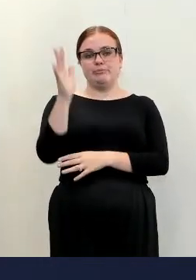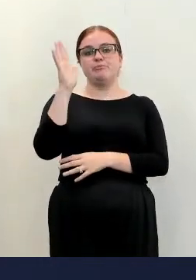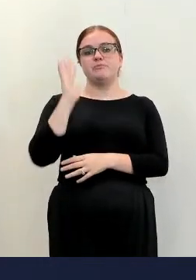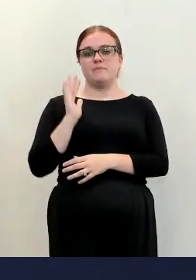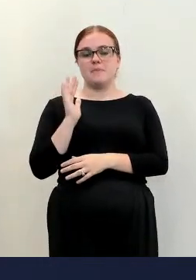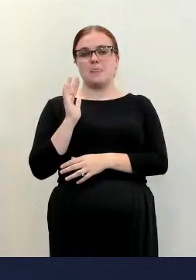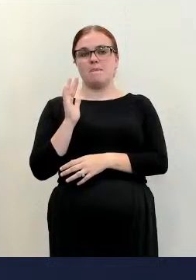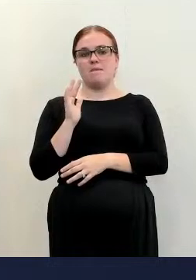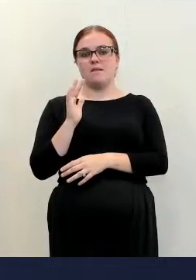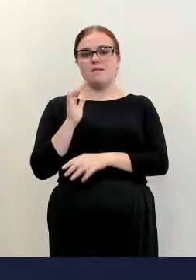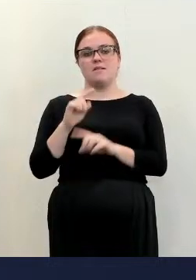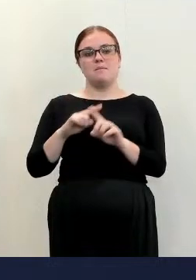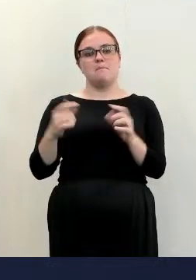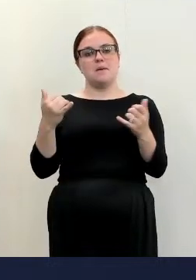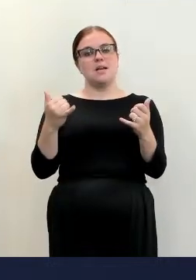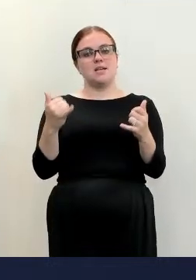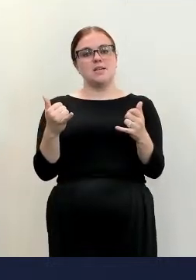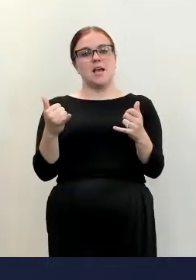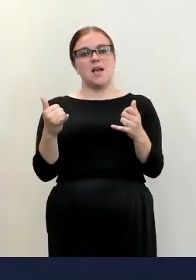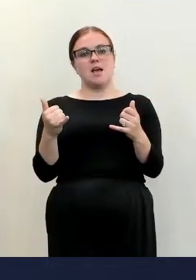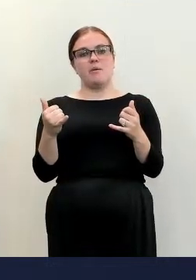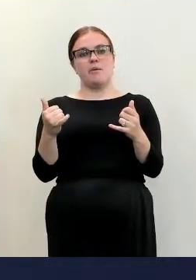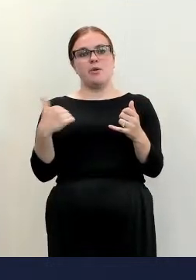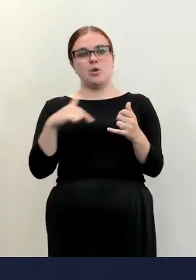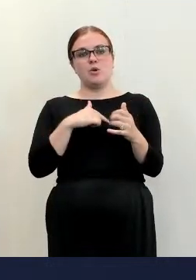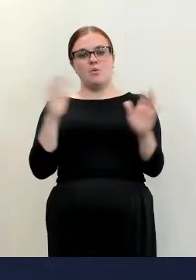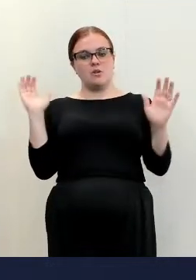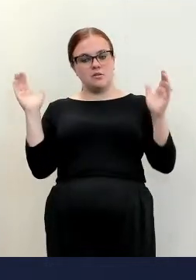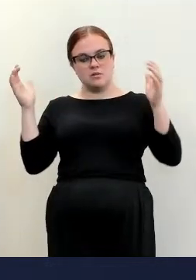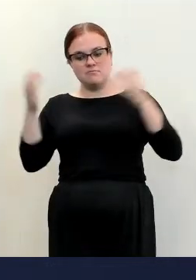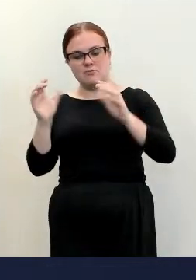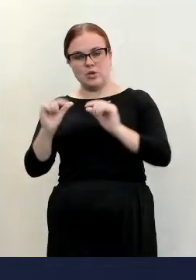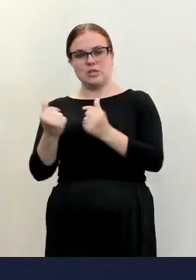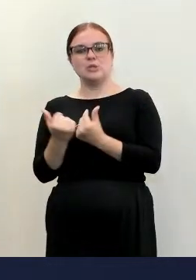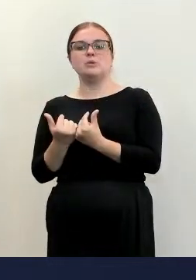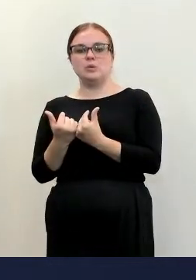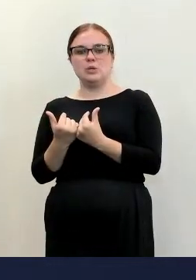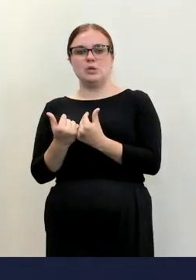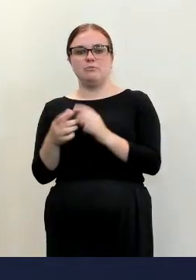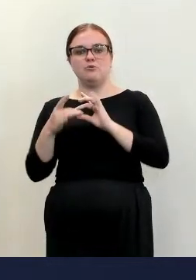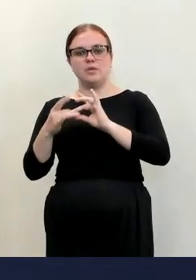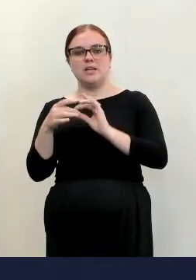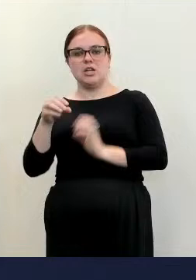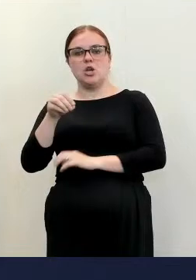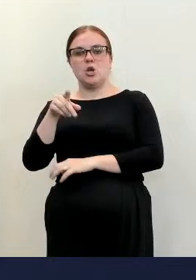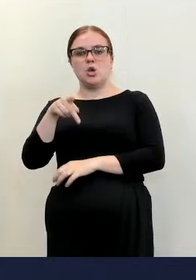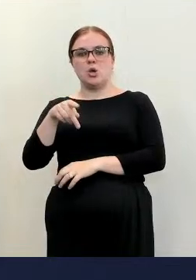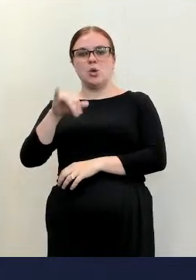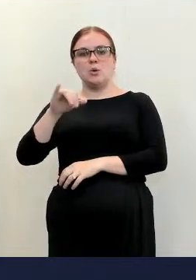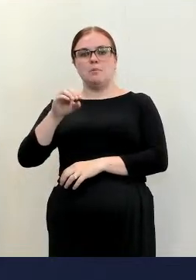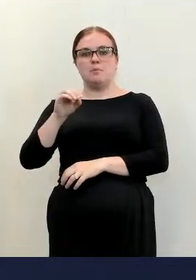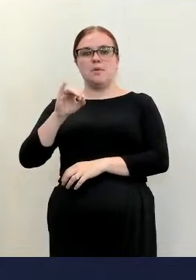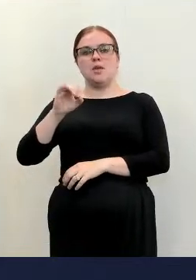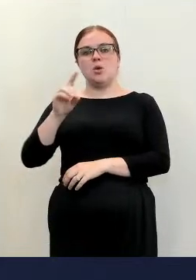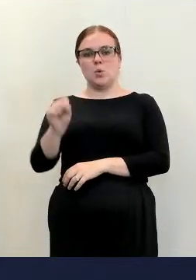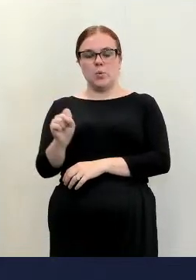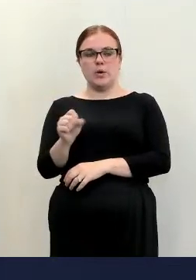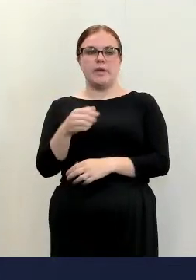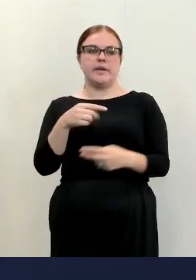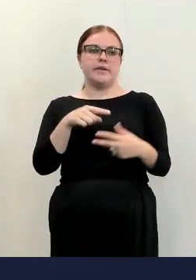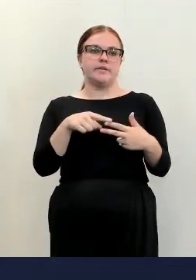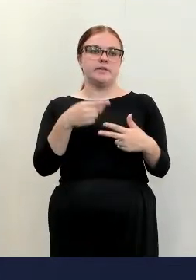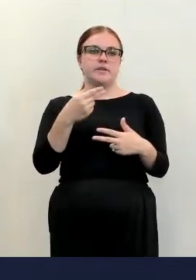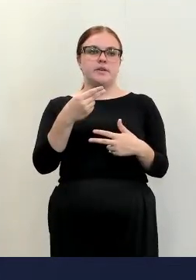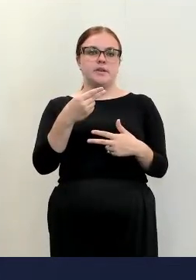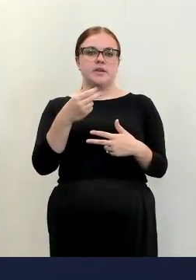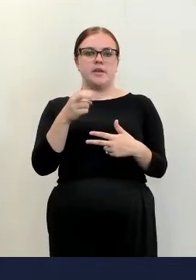ago, but we were putting it in a much more narrow group of individuals when we were dealing with opioids, heroin.